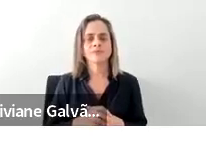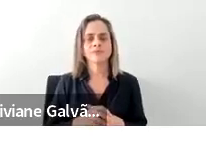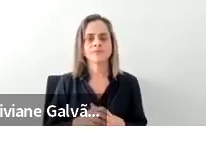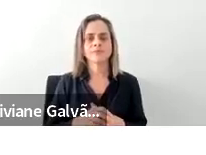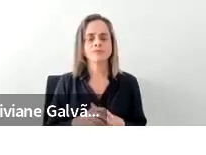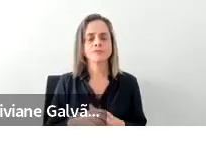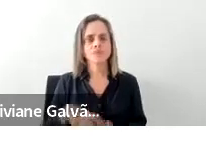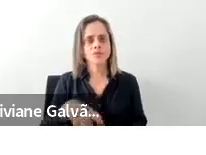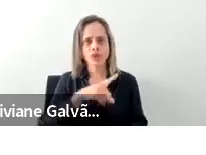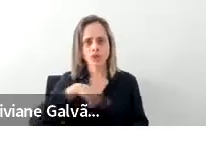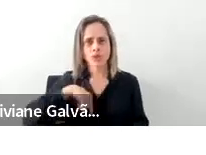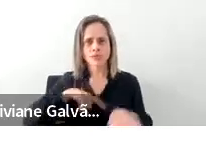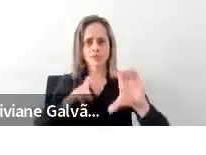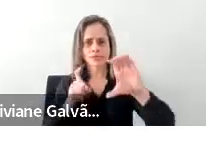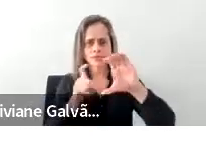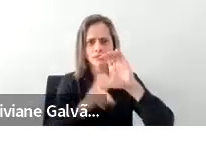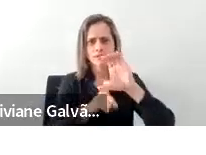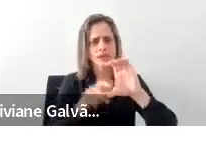crazy.